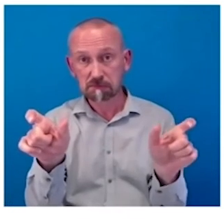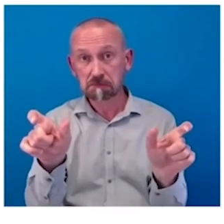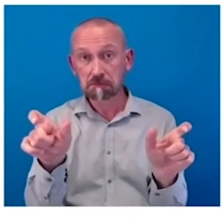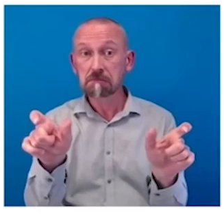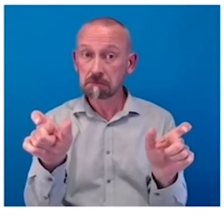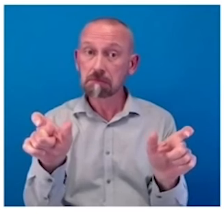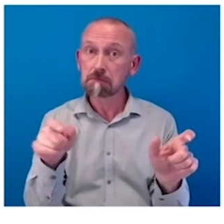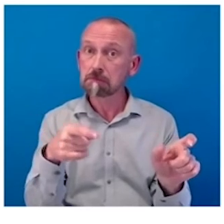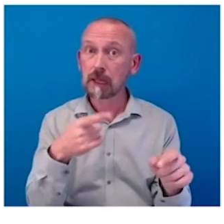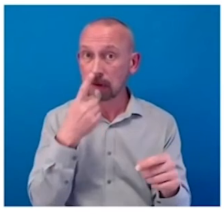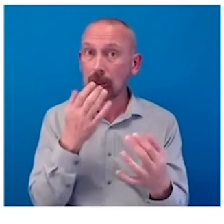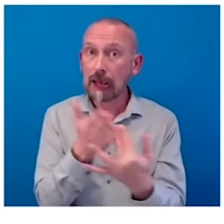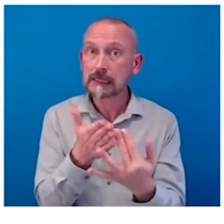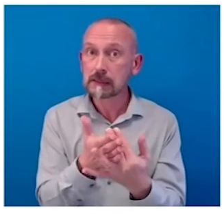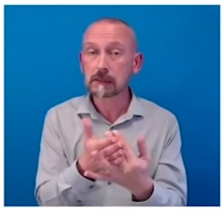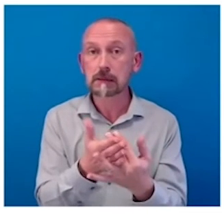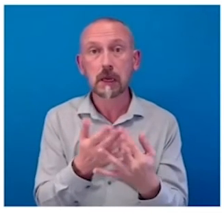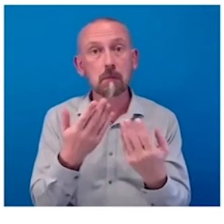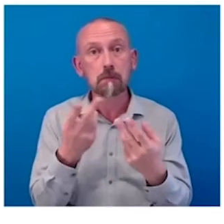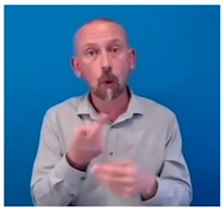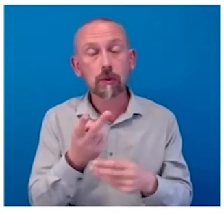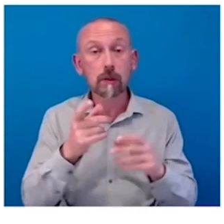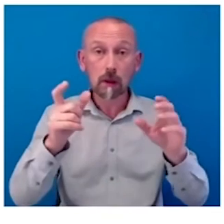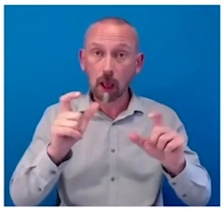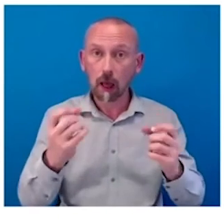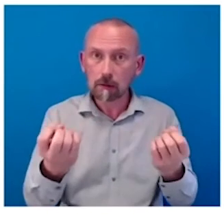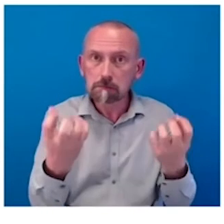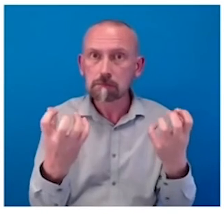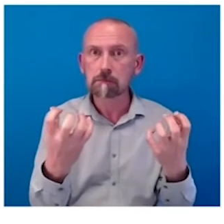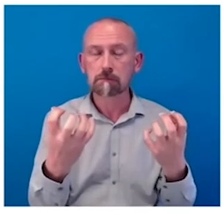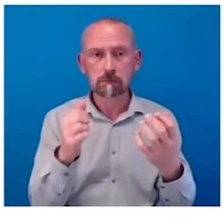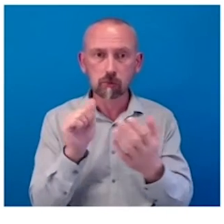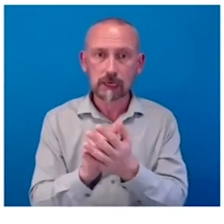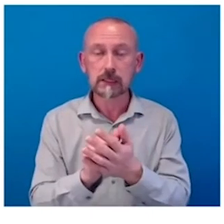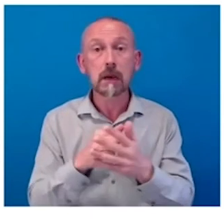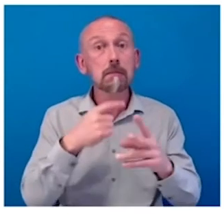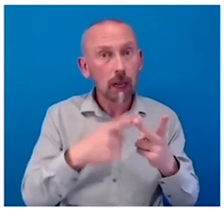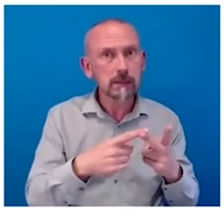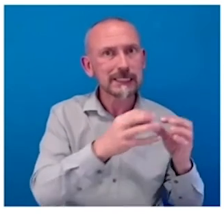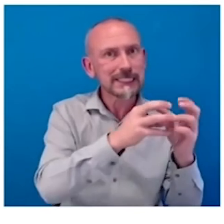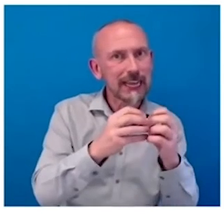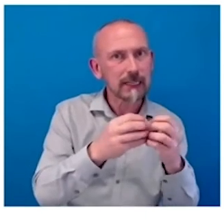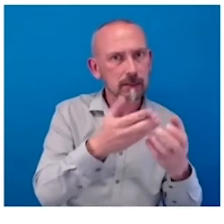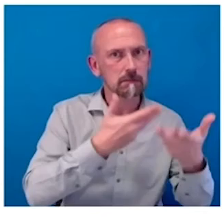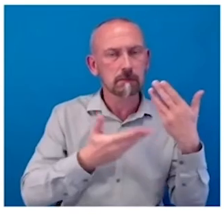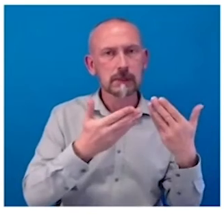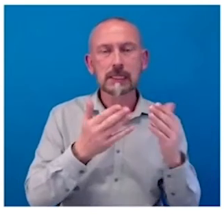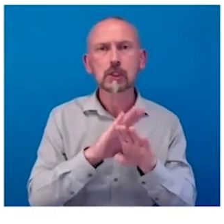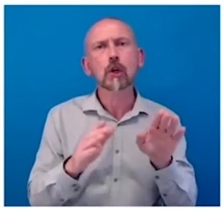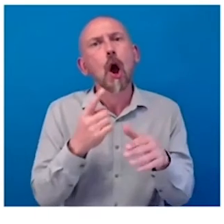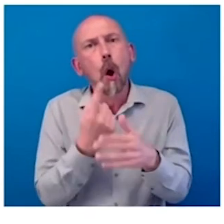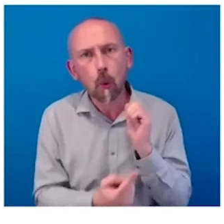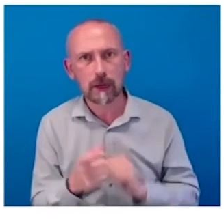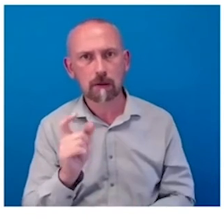and in terms of color and in terms of text, because they're not relying on color to convey a key message. The color here is